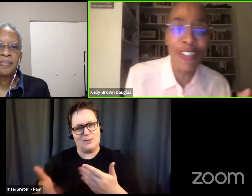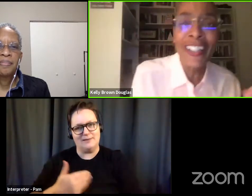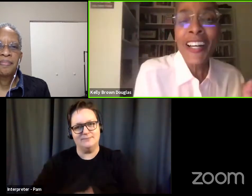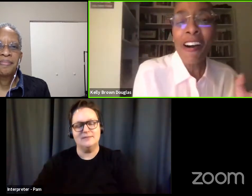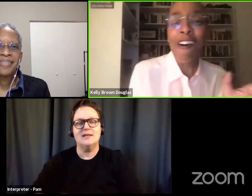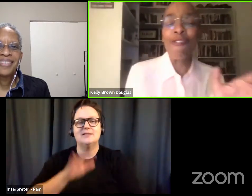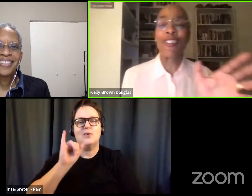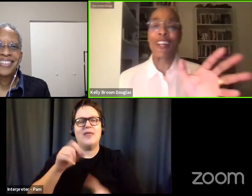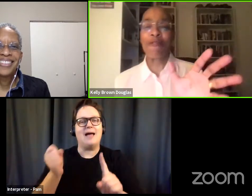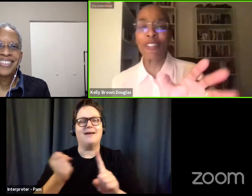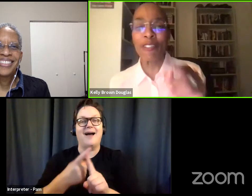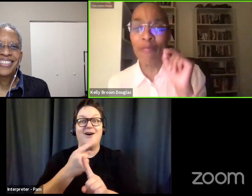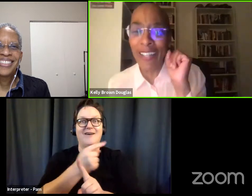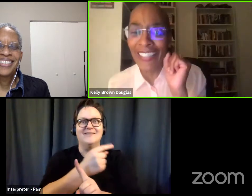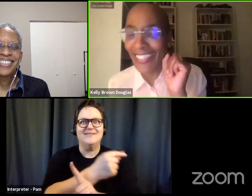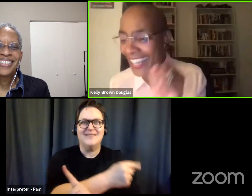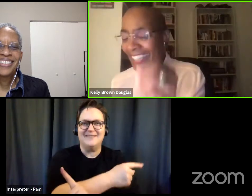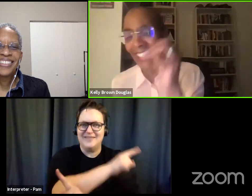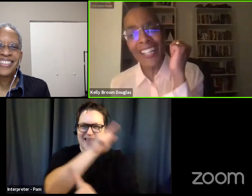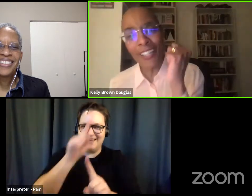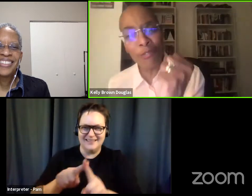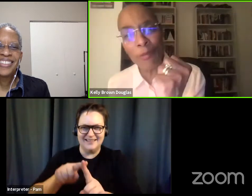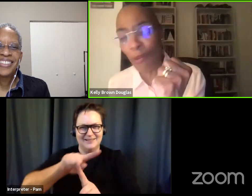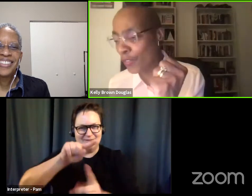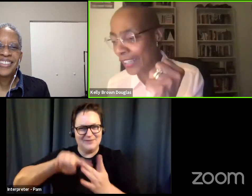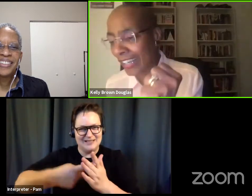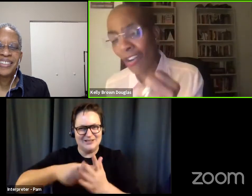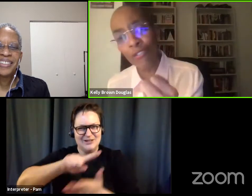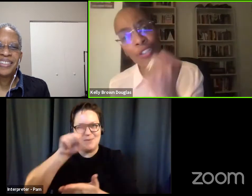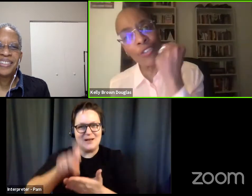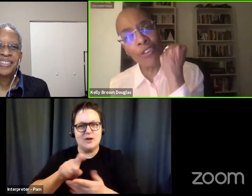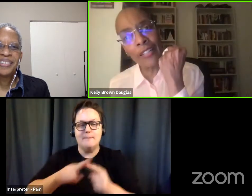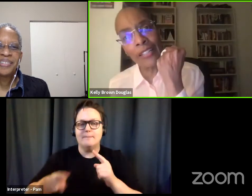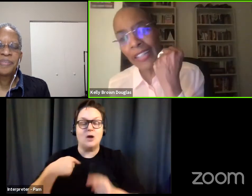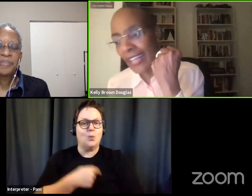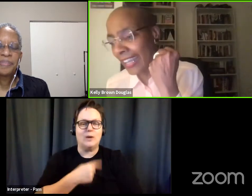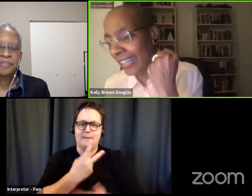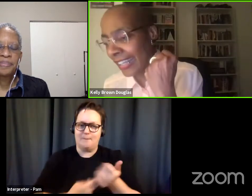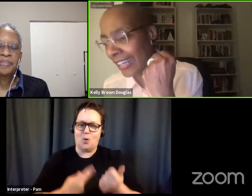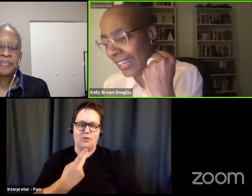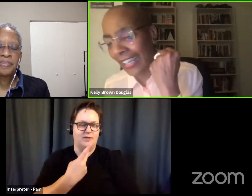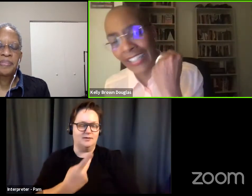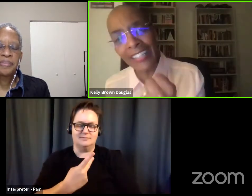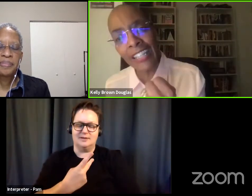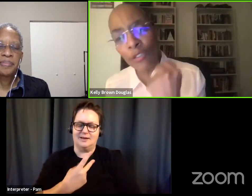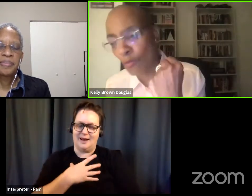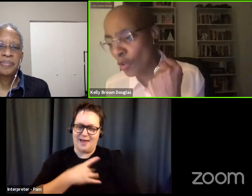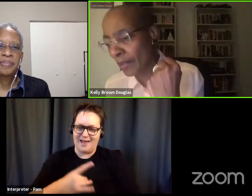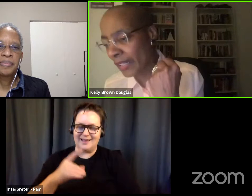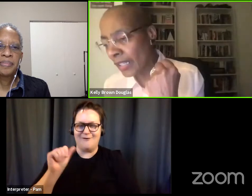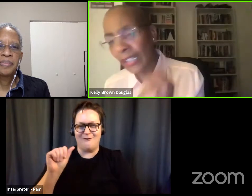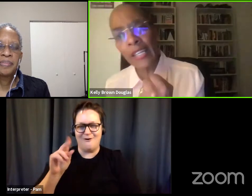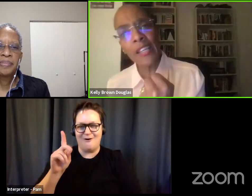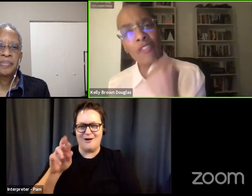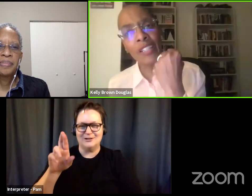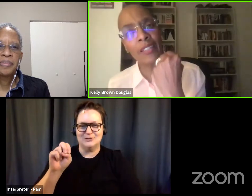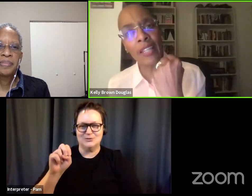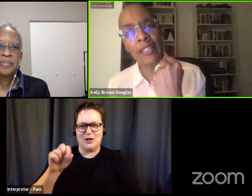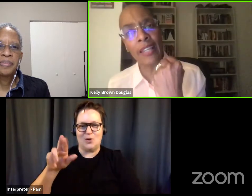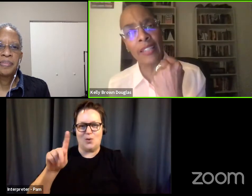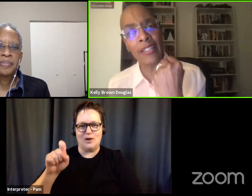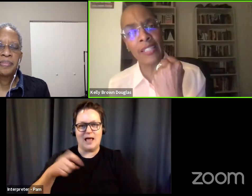got off of that question, but I just had to, because we both like Audre Lorde, and I can't let the moment